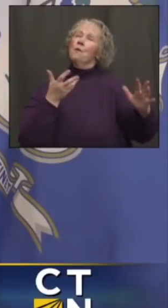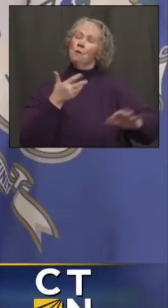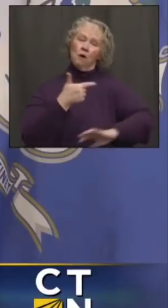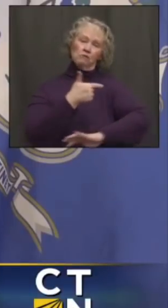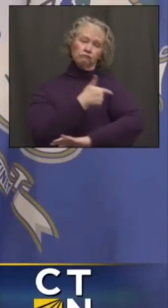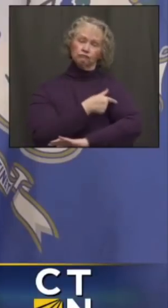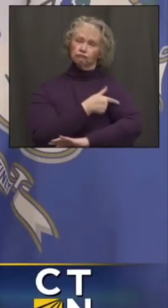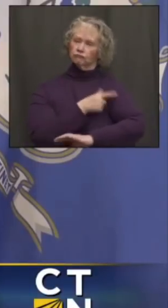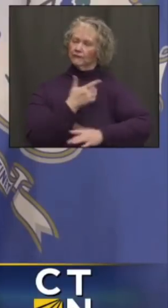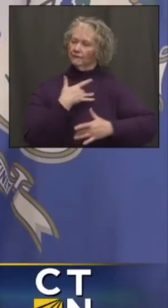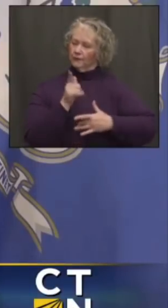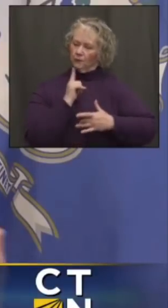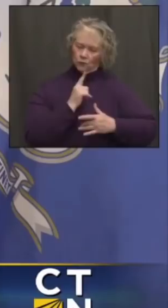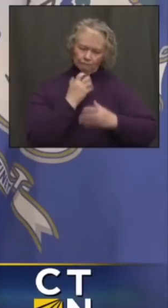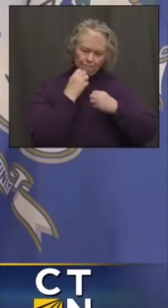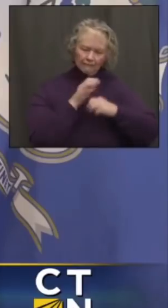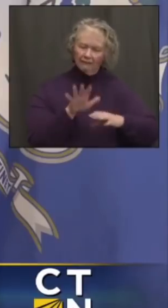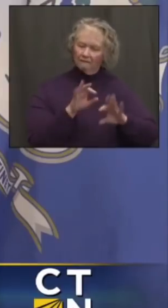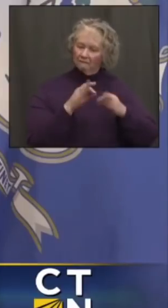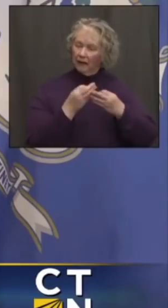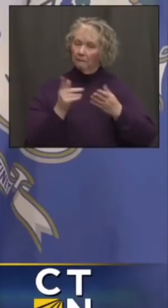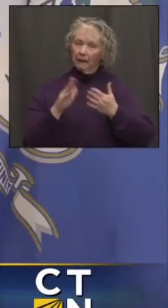got your first shot?